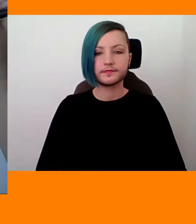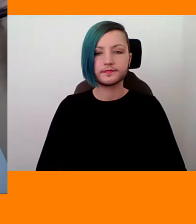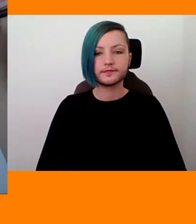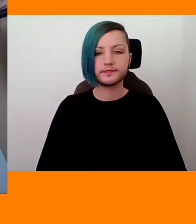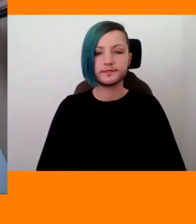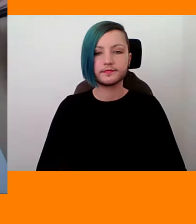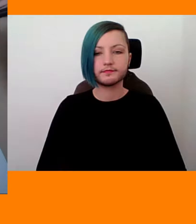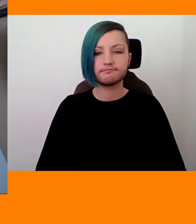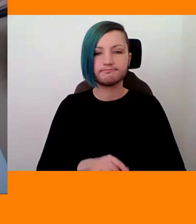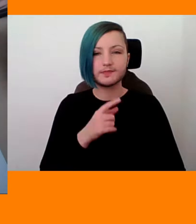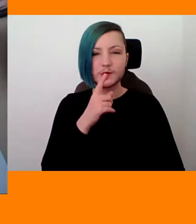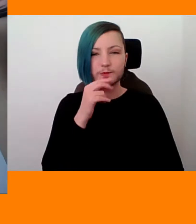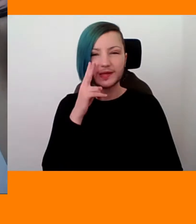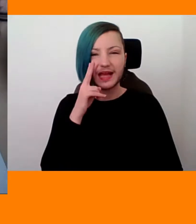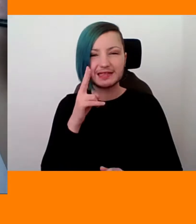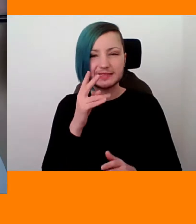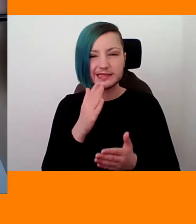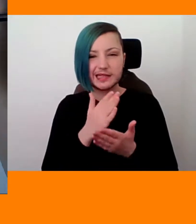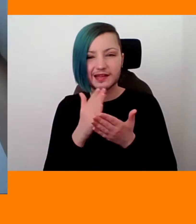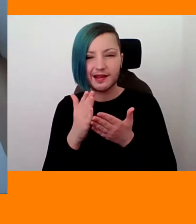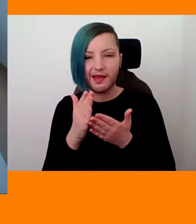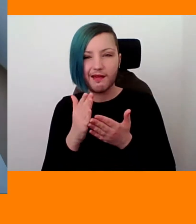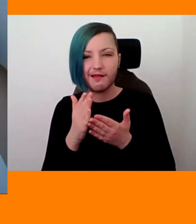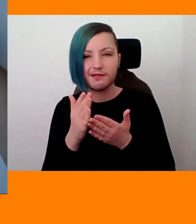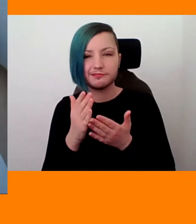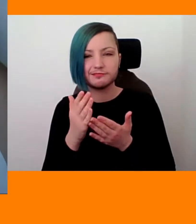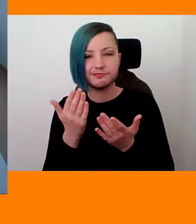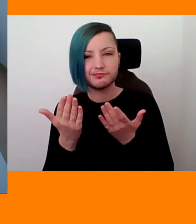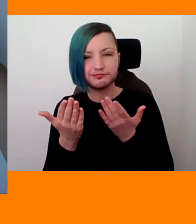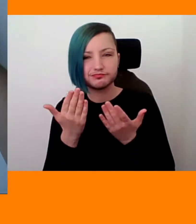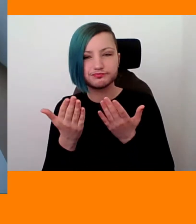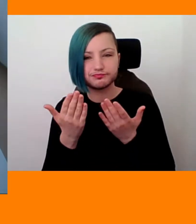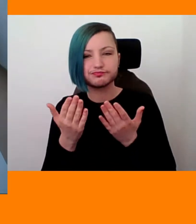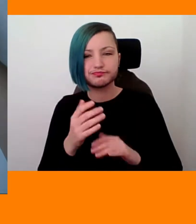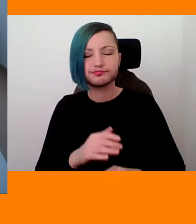And you can see the definition starting to come through there already.